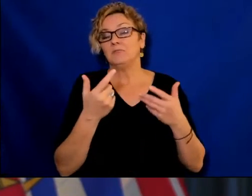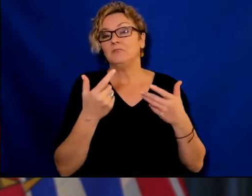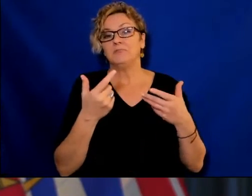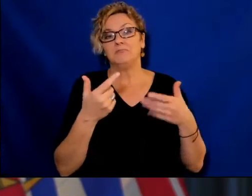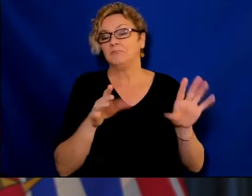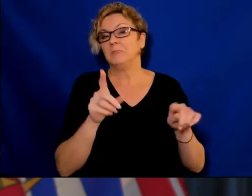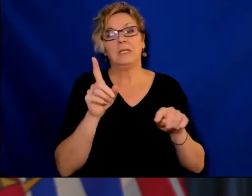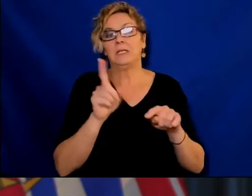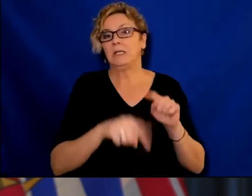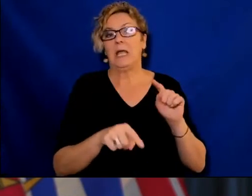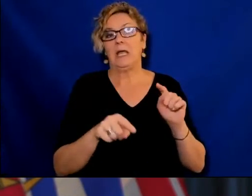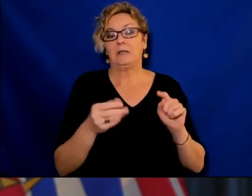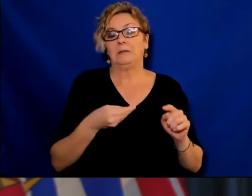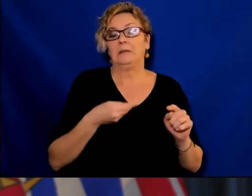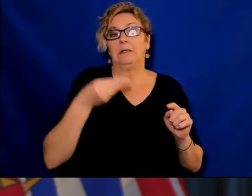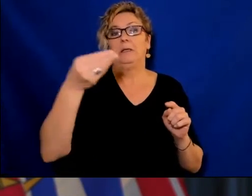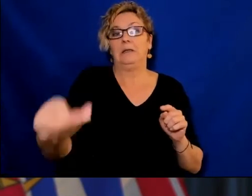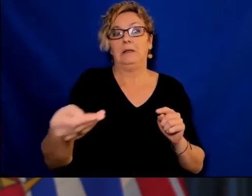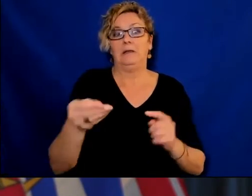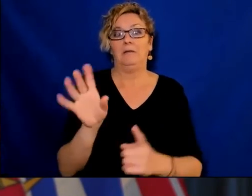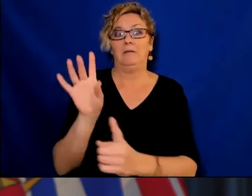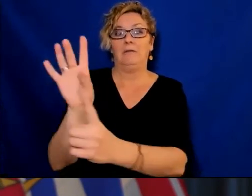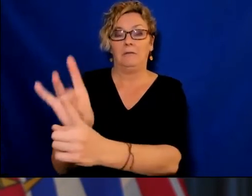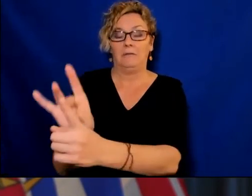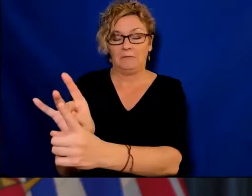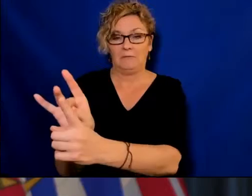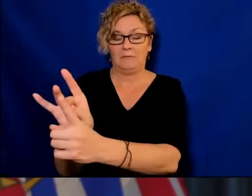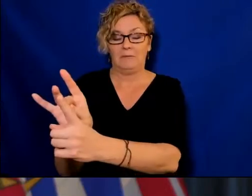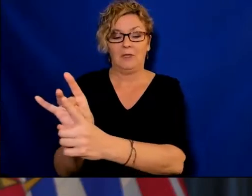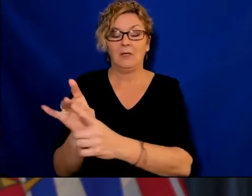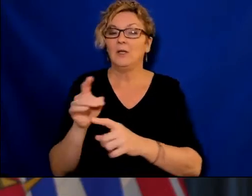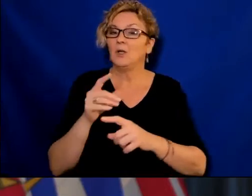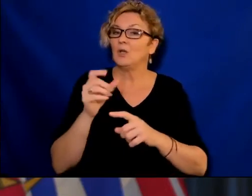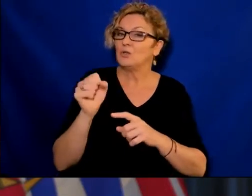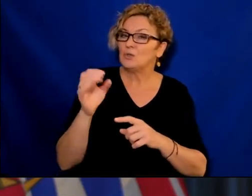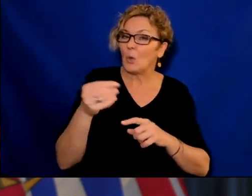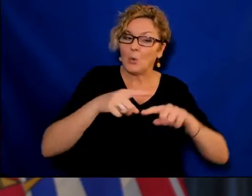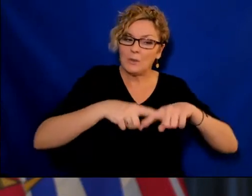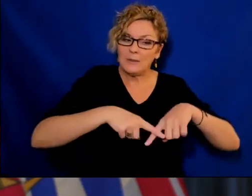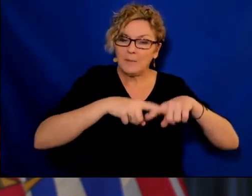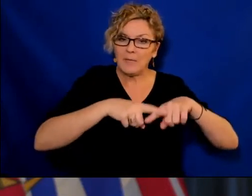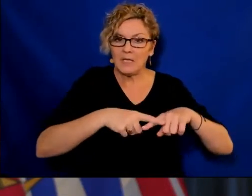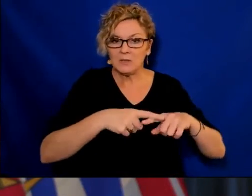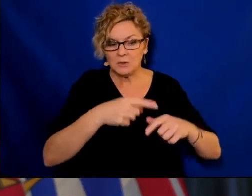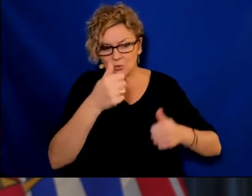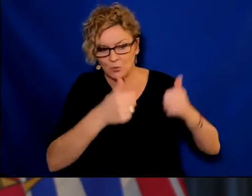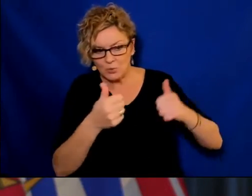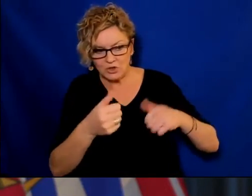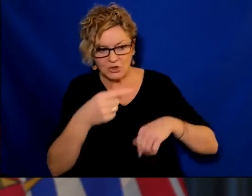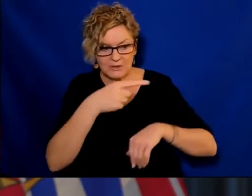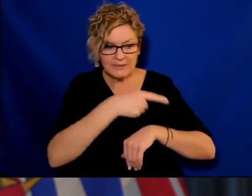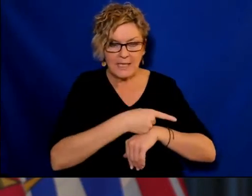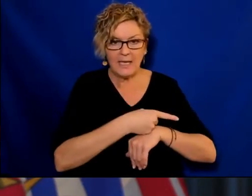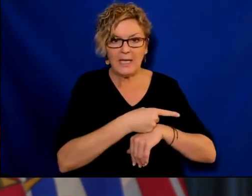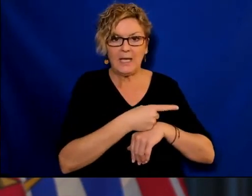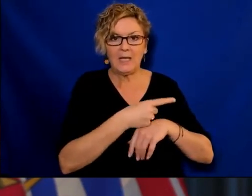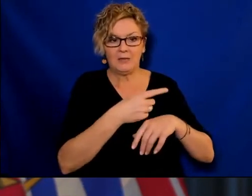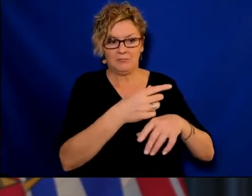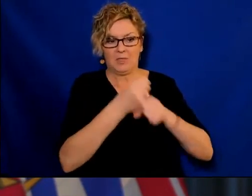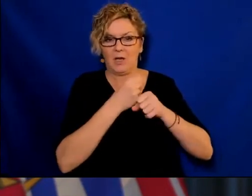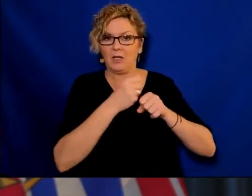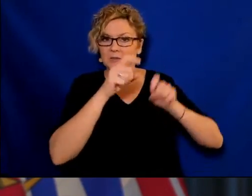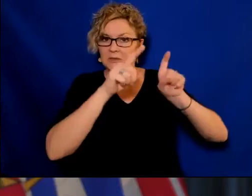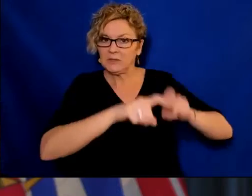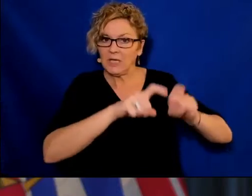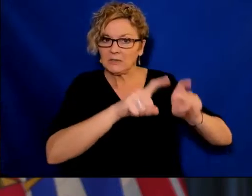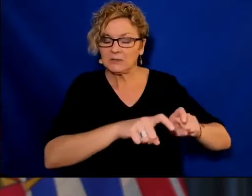and they had resolved, we are no longer infectious after 10 days. And so that is what we use for clearing people to be able to go back to